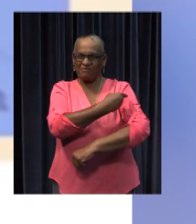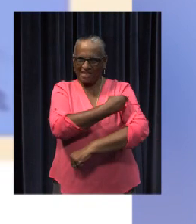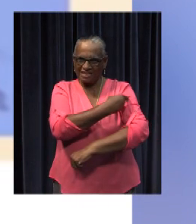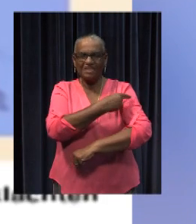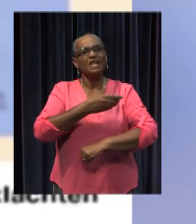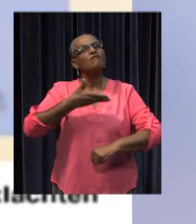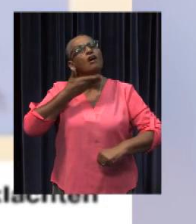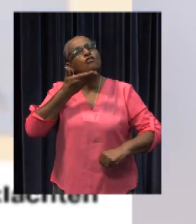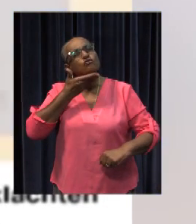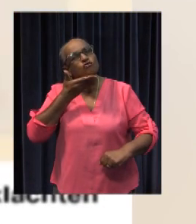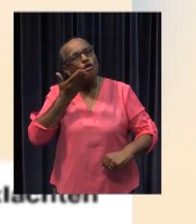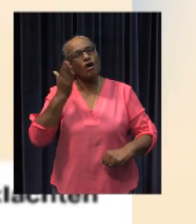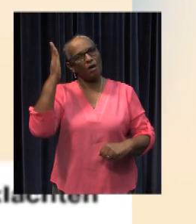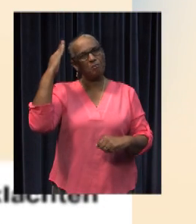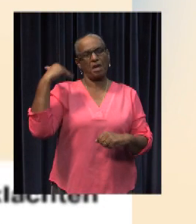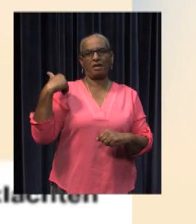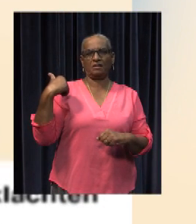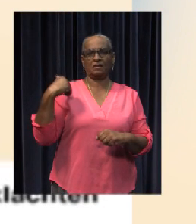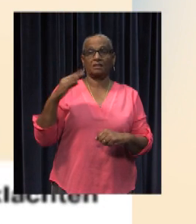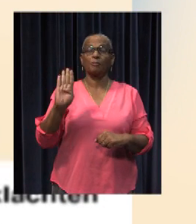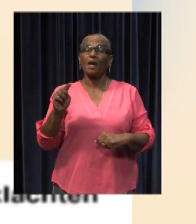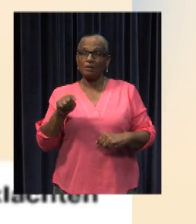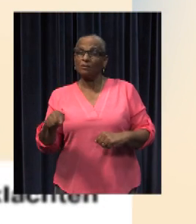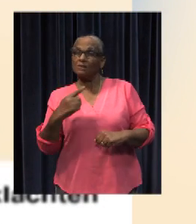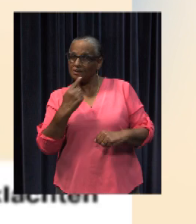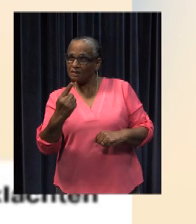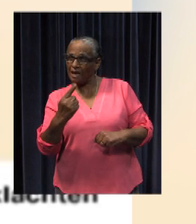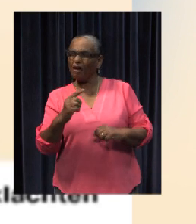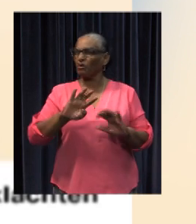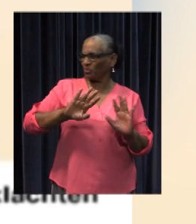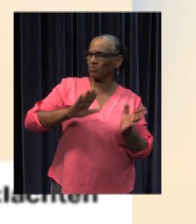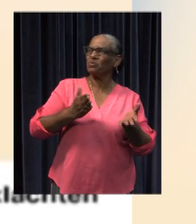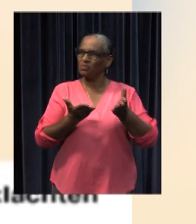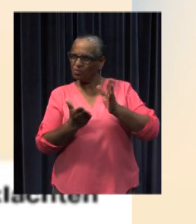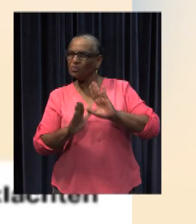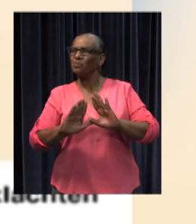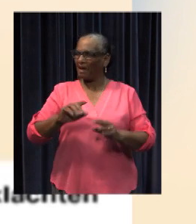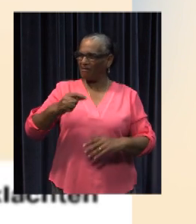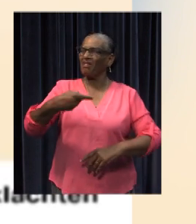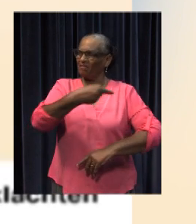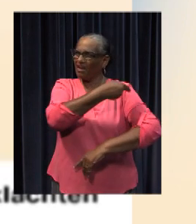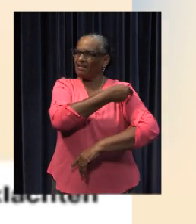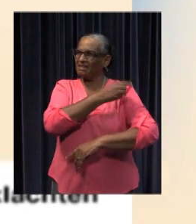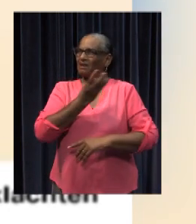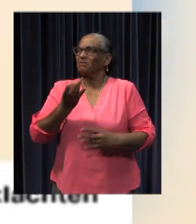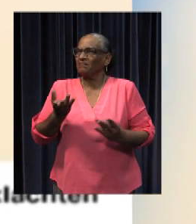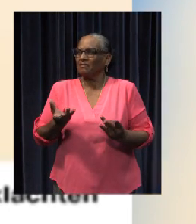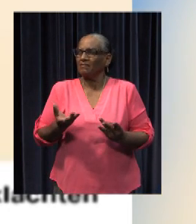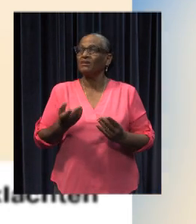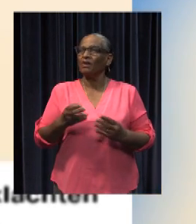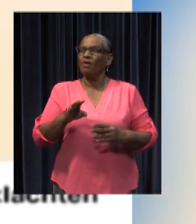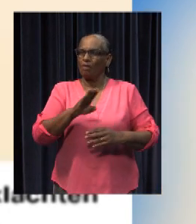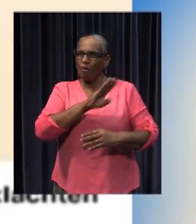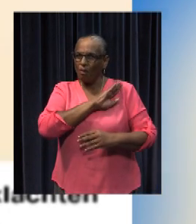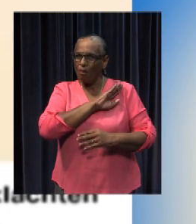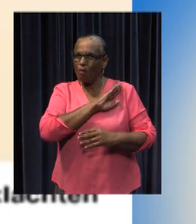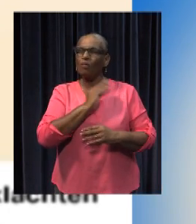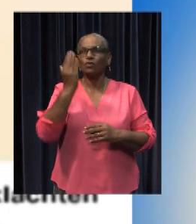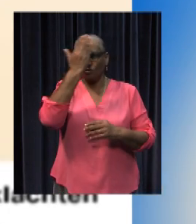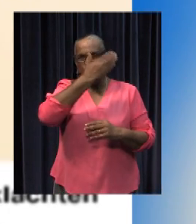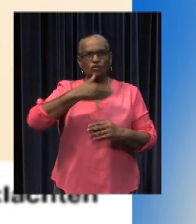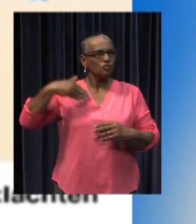vaccination of young girls. According to Bandu, there is also doubts about the vaccine. The Surinamese